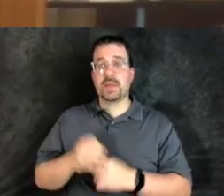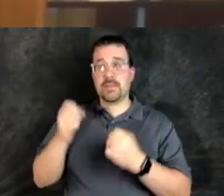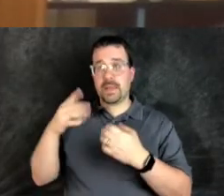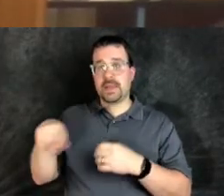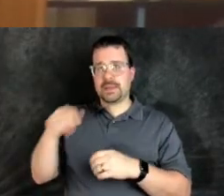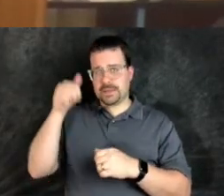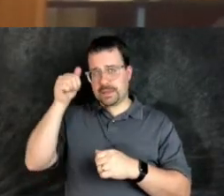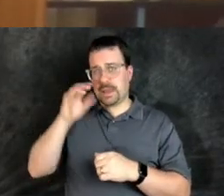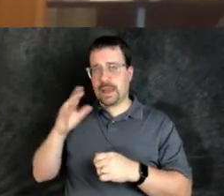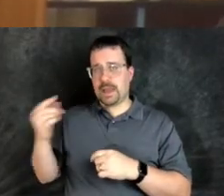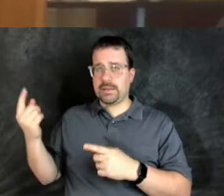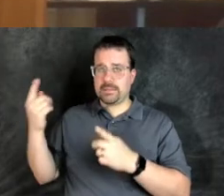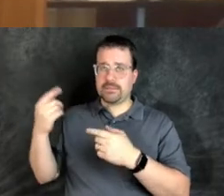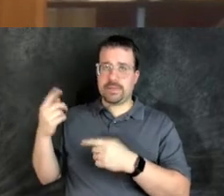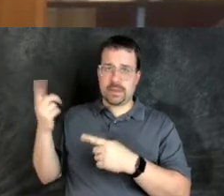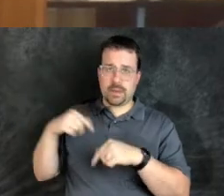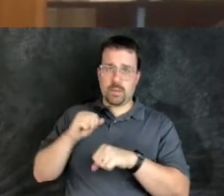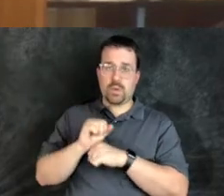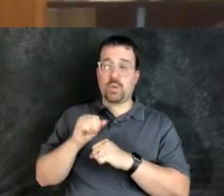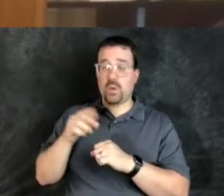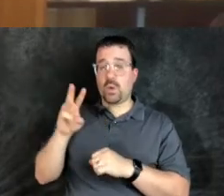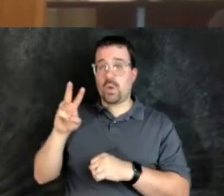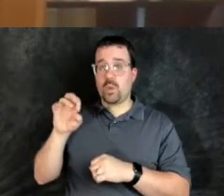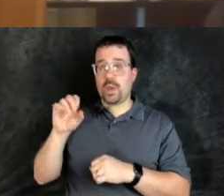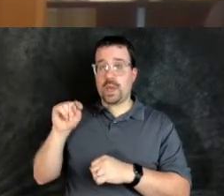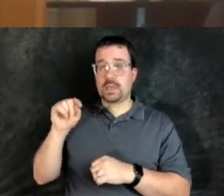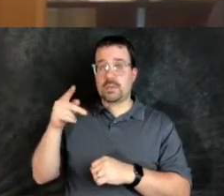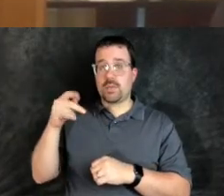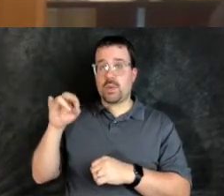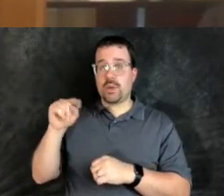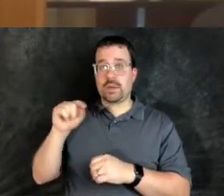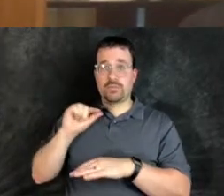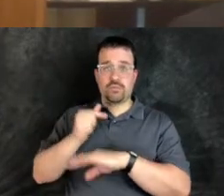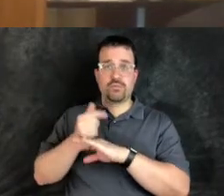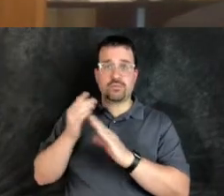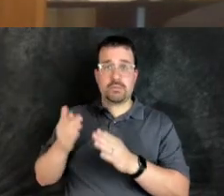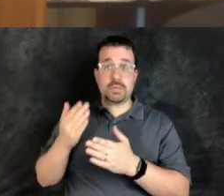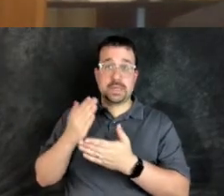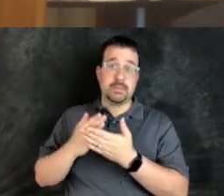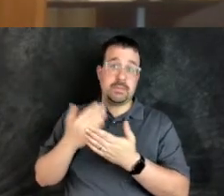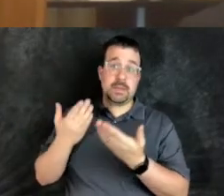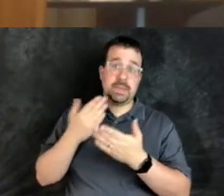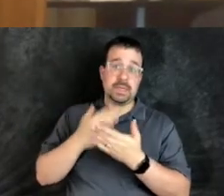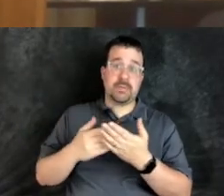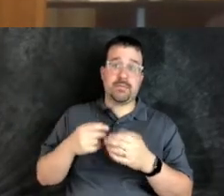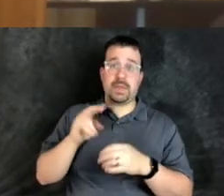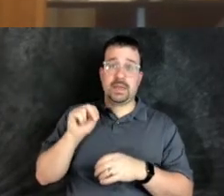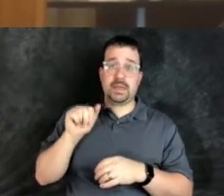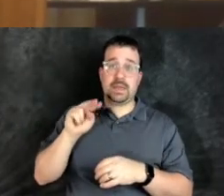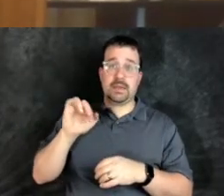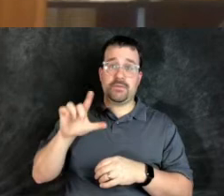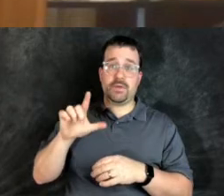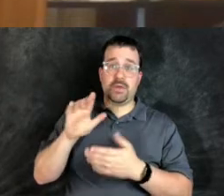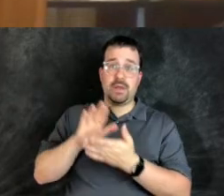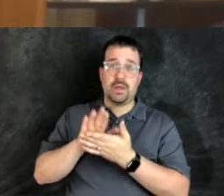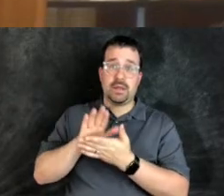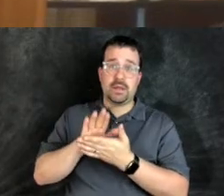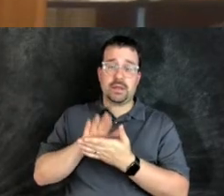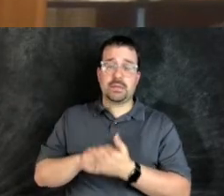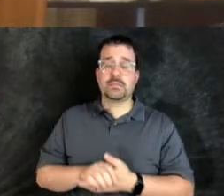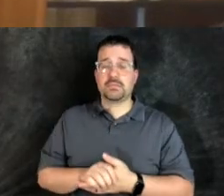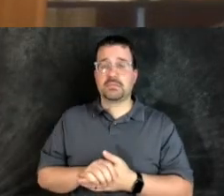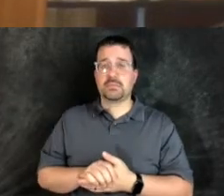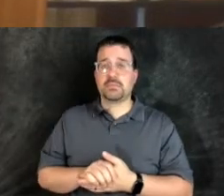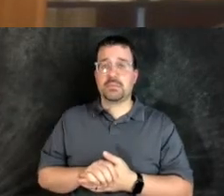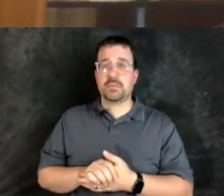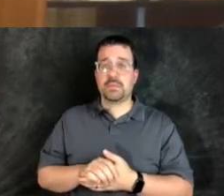guys were West Point grads, some of them maybe from the Naval Academy, but several of them